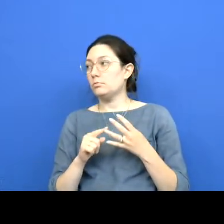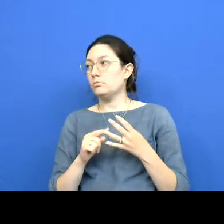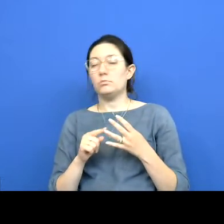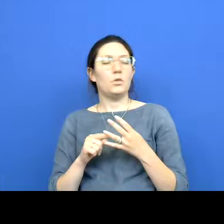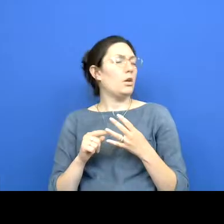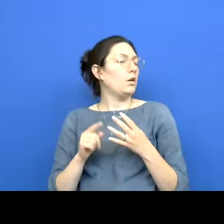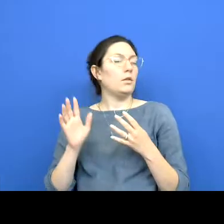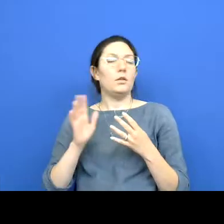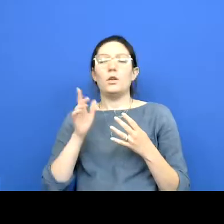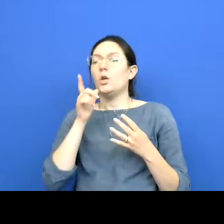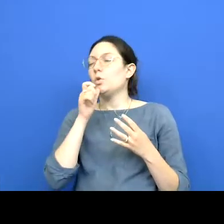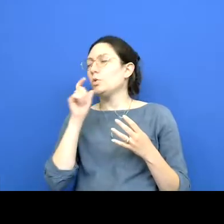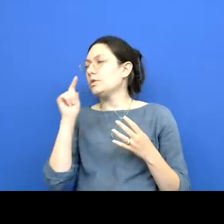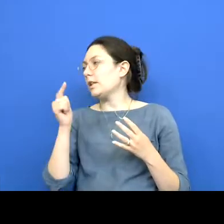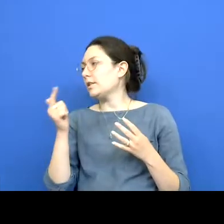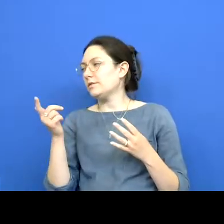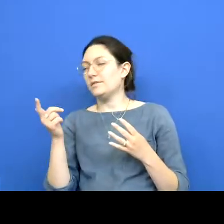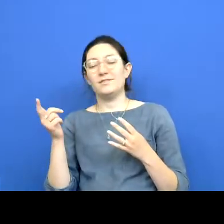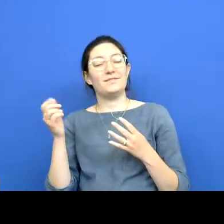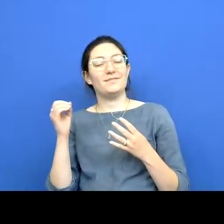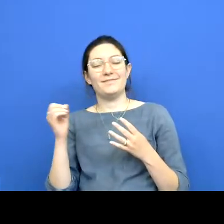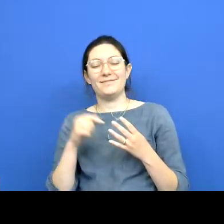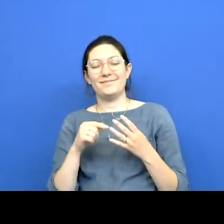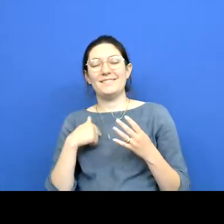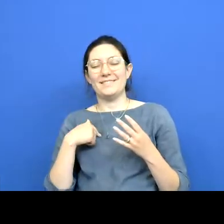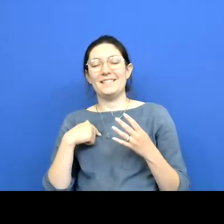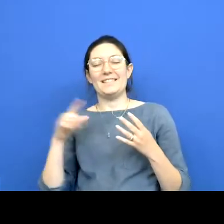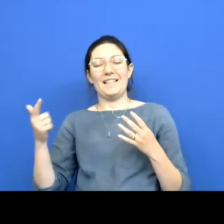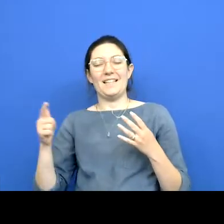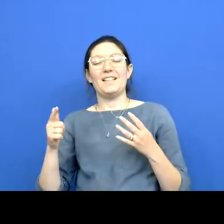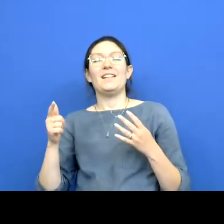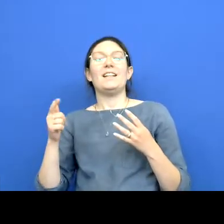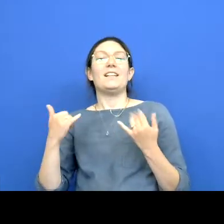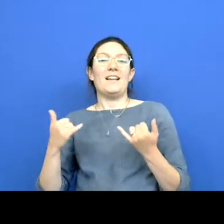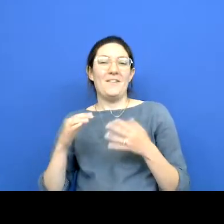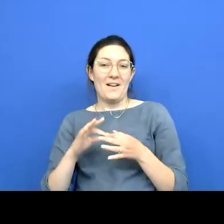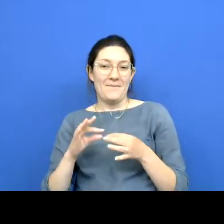Oh, sorry. Second. Now comments.